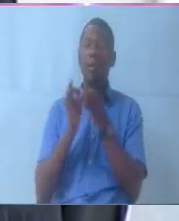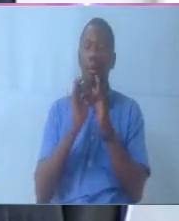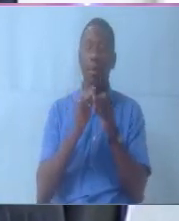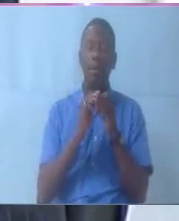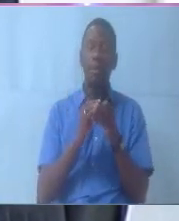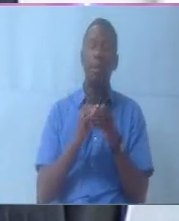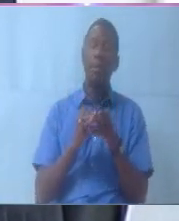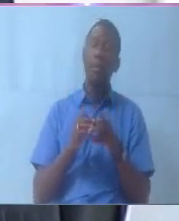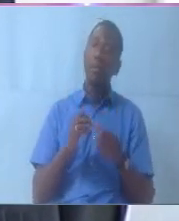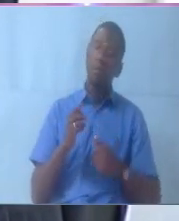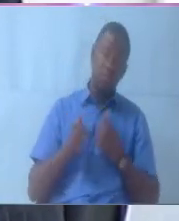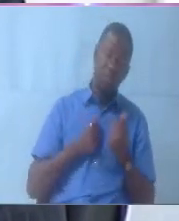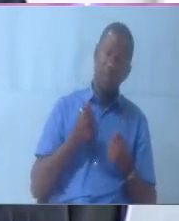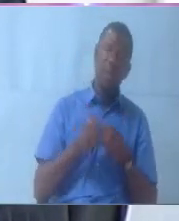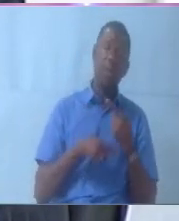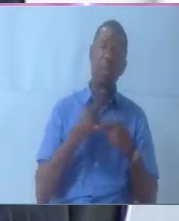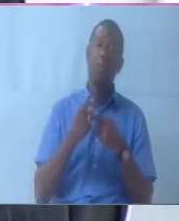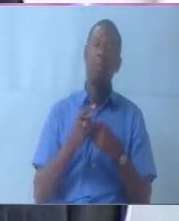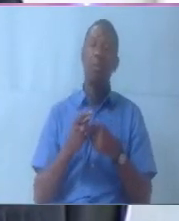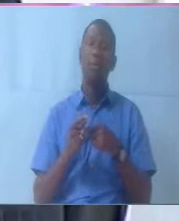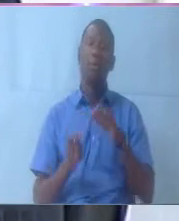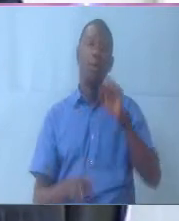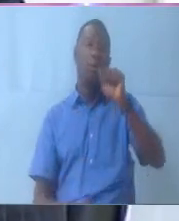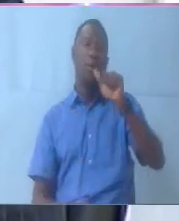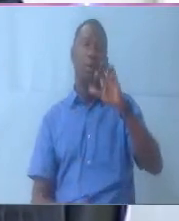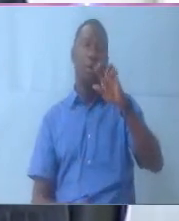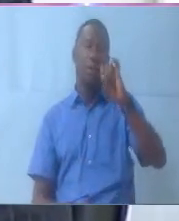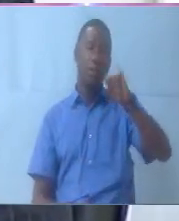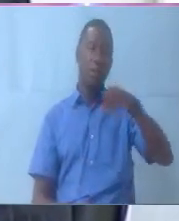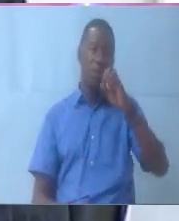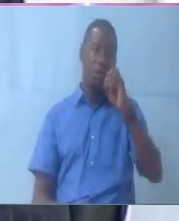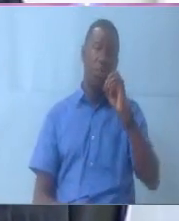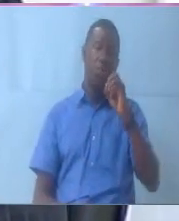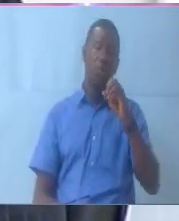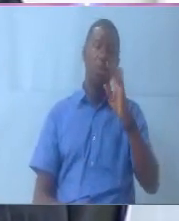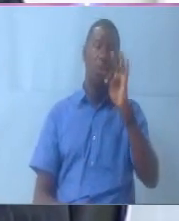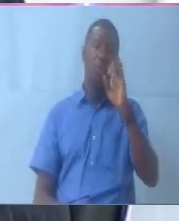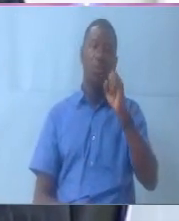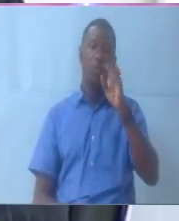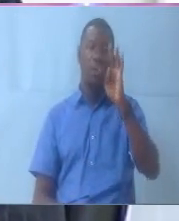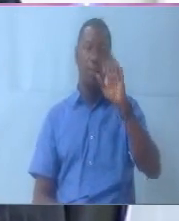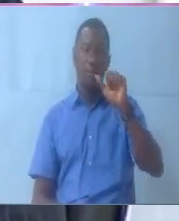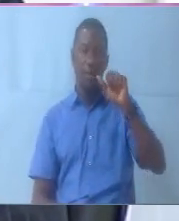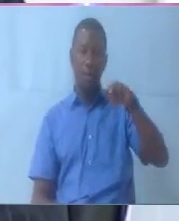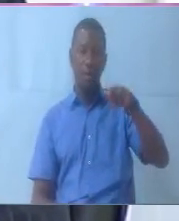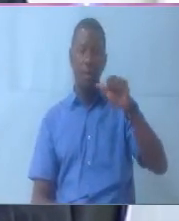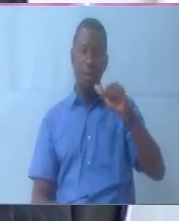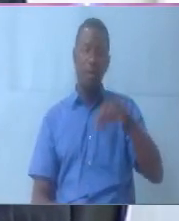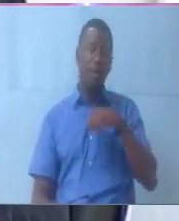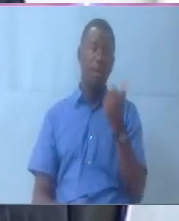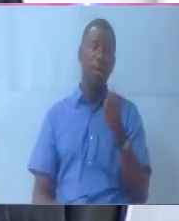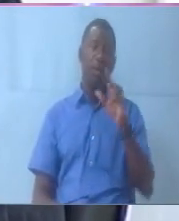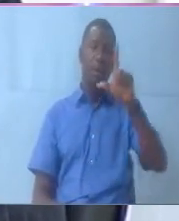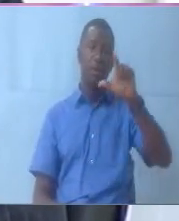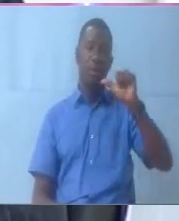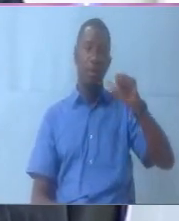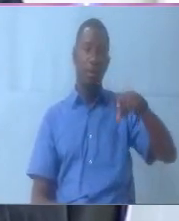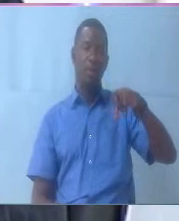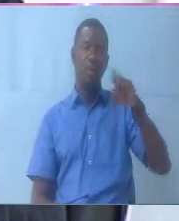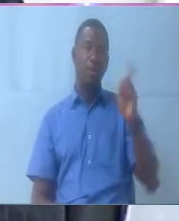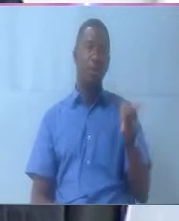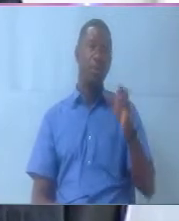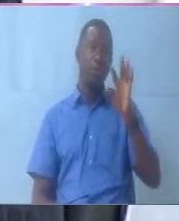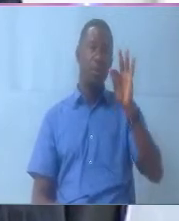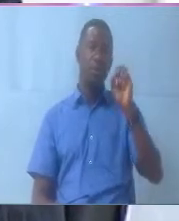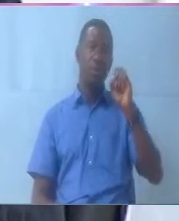case of Sadio Fofana and Lantom Bontaba, Fofana terminated. Ala jero lufo Lantom Bontamba ni Sadio Fofana